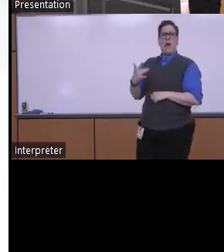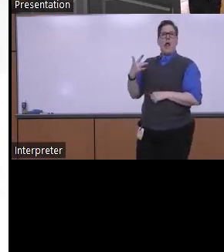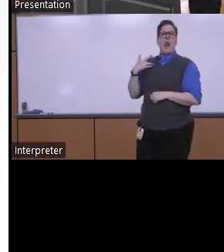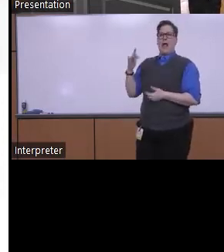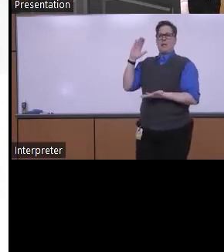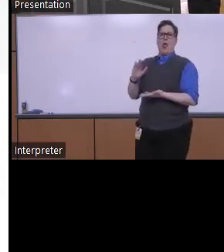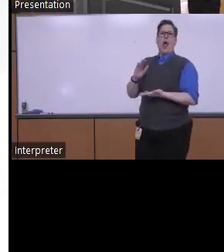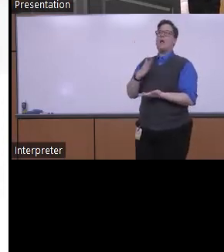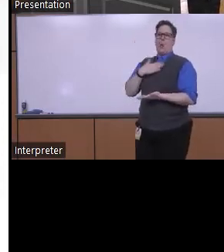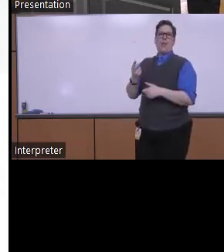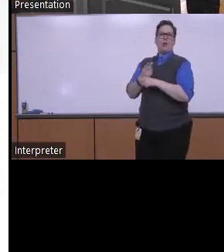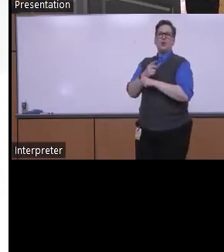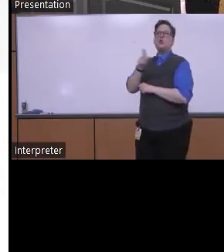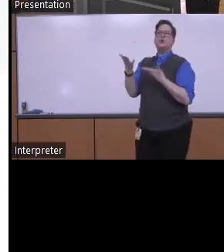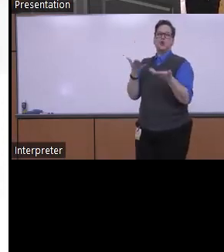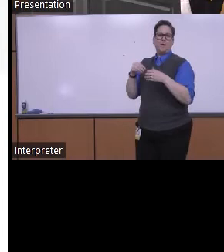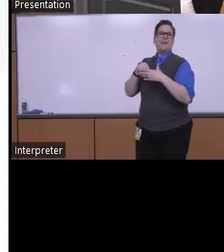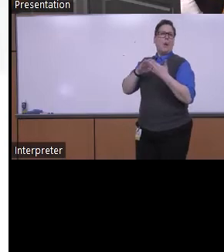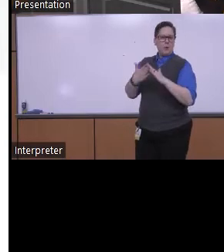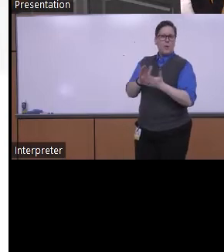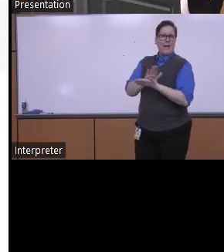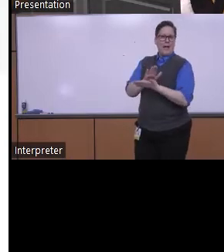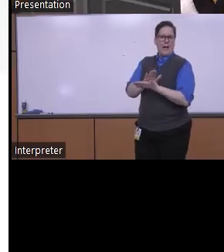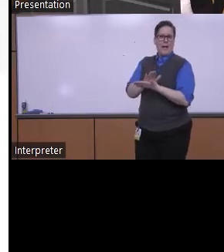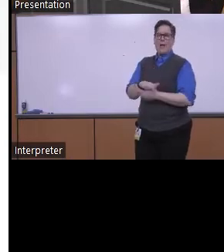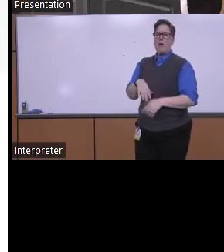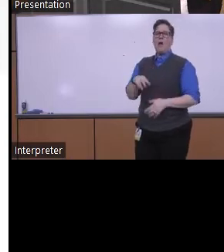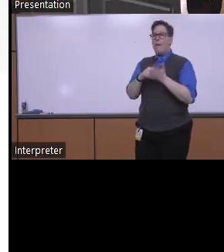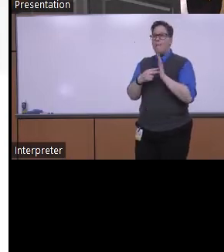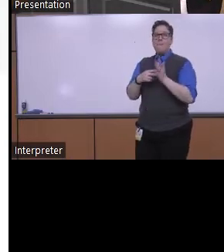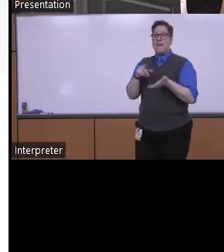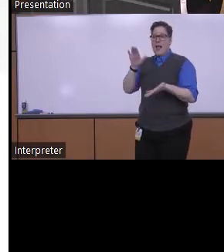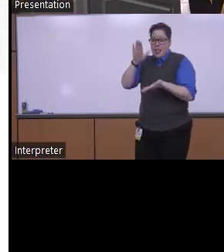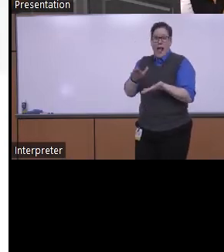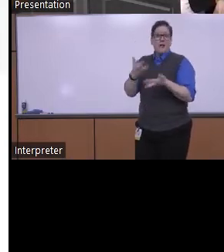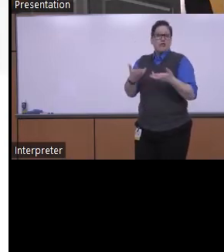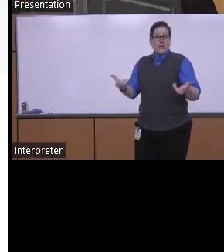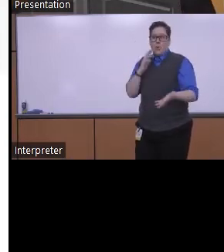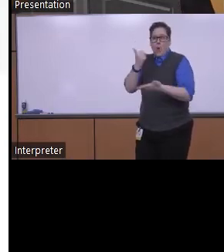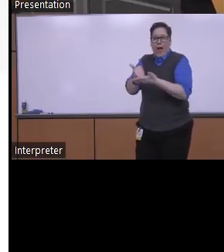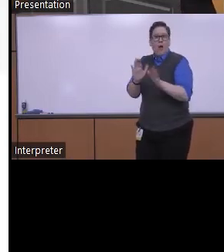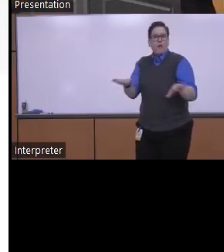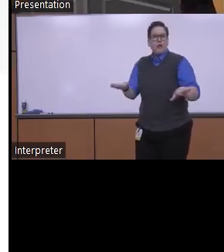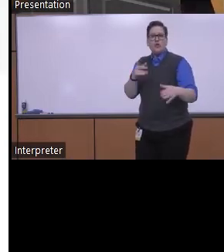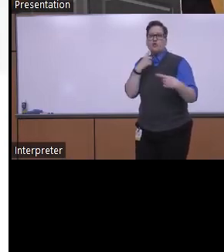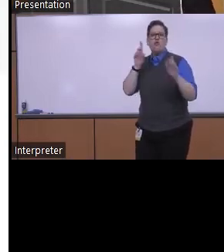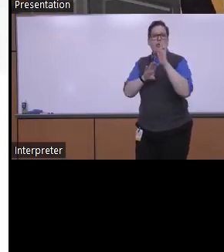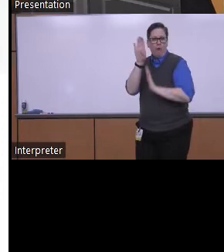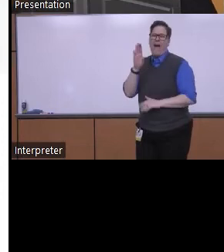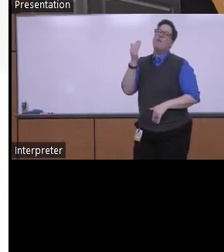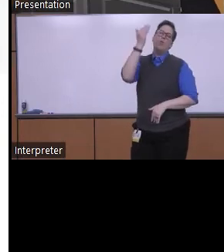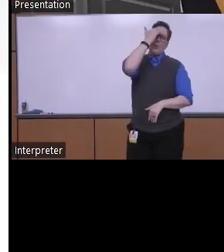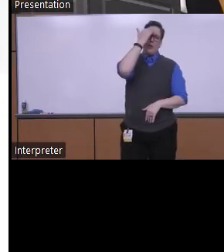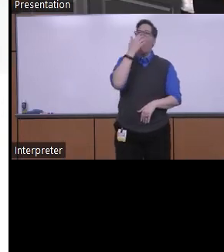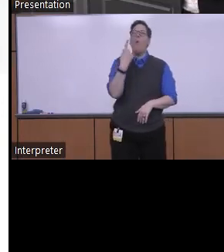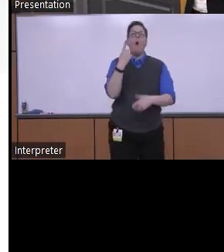valuable services in their communities and their schools, depriving kids of resources that could help them thrive. And we know this in so many fields.